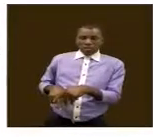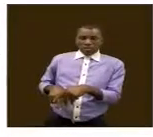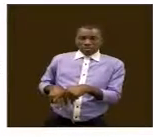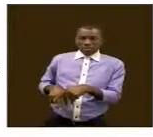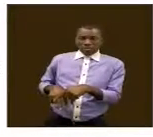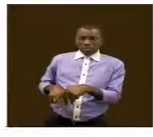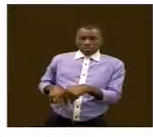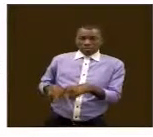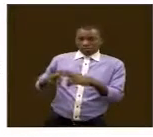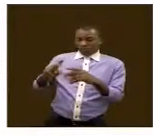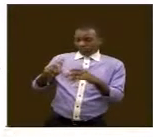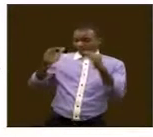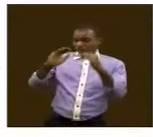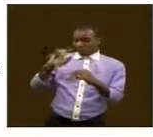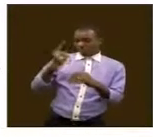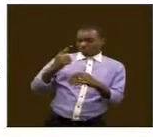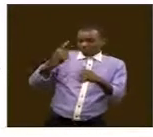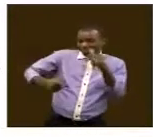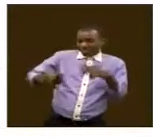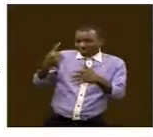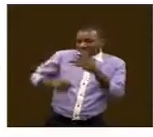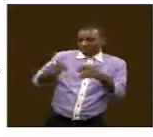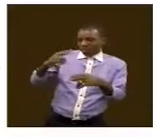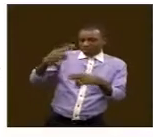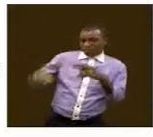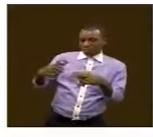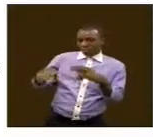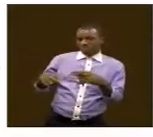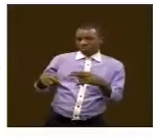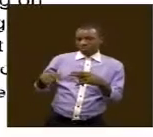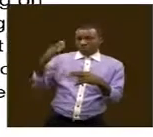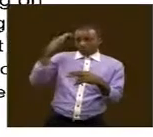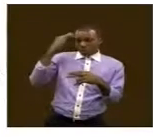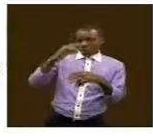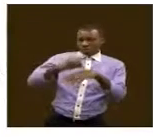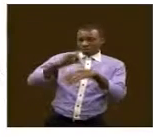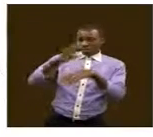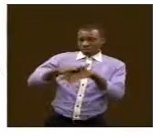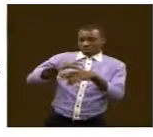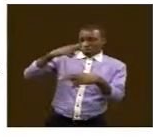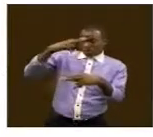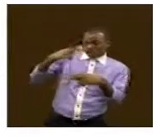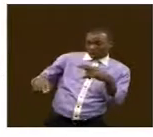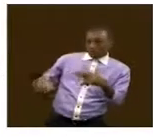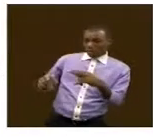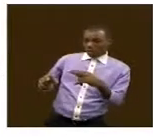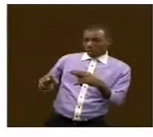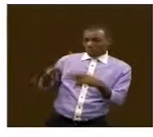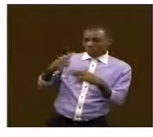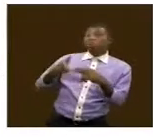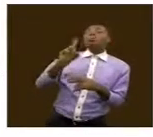said it lays eggs in a cluster. So you could see the cluster